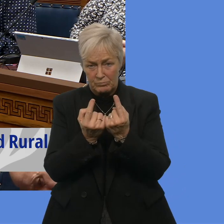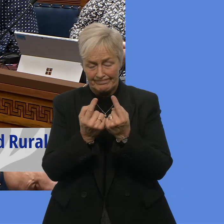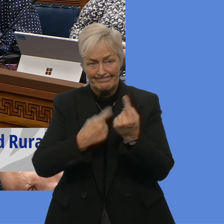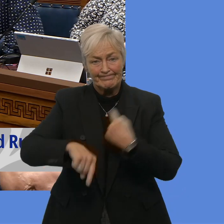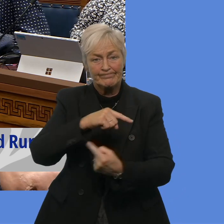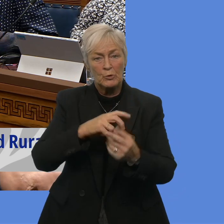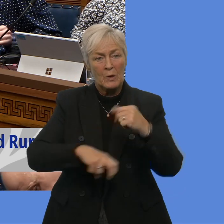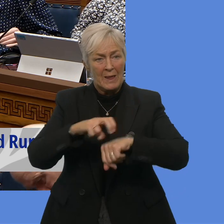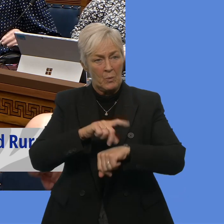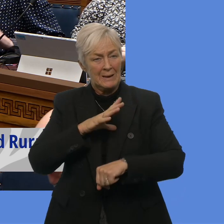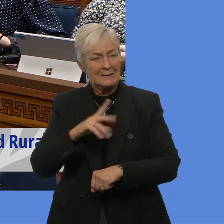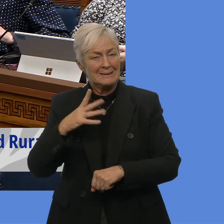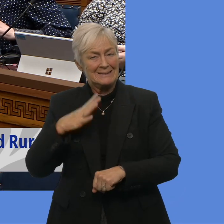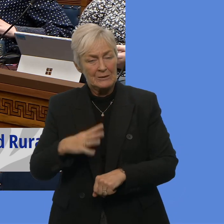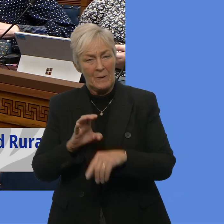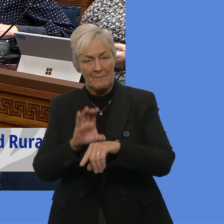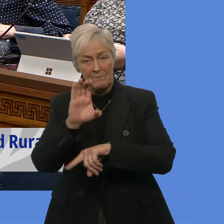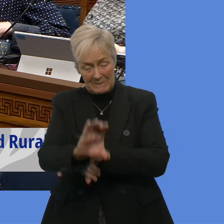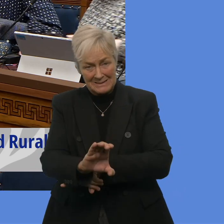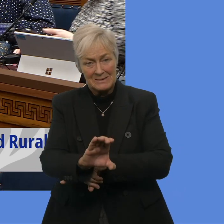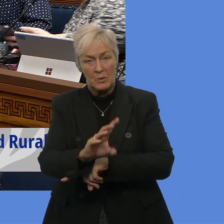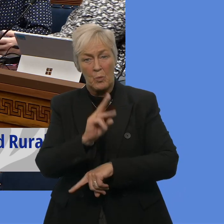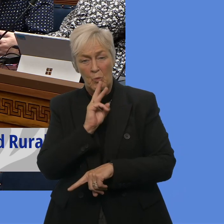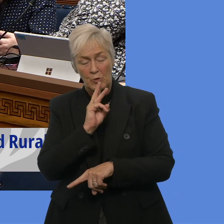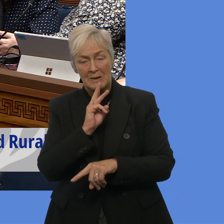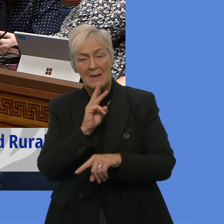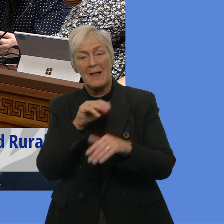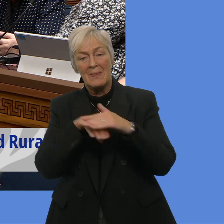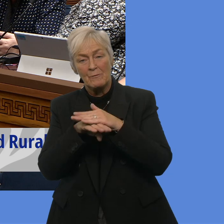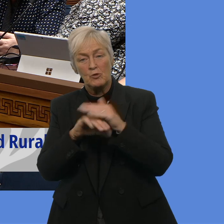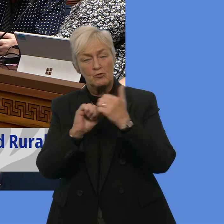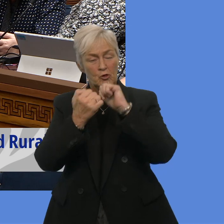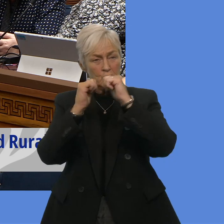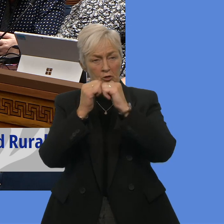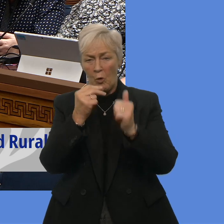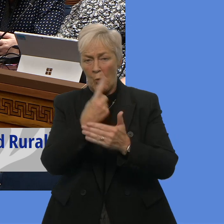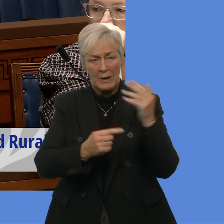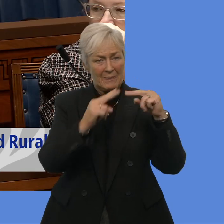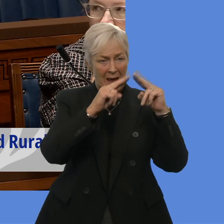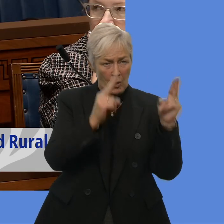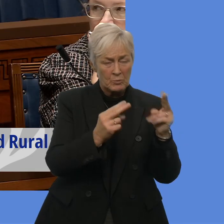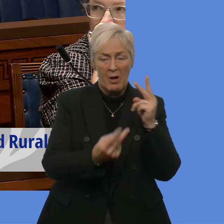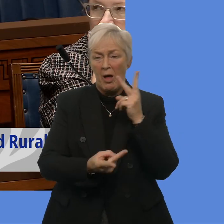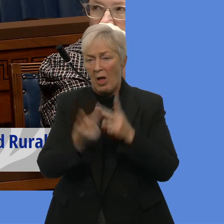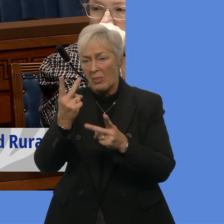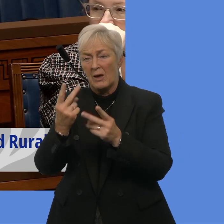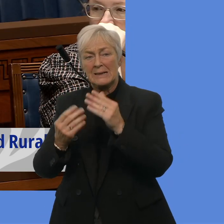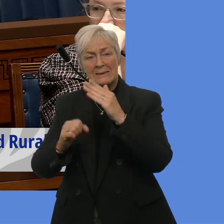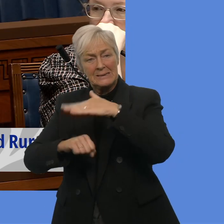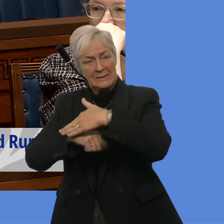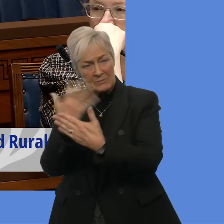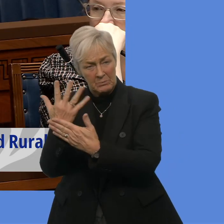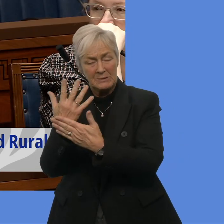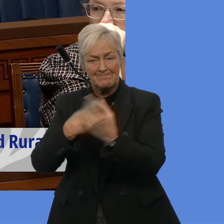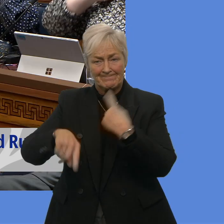need to invest in those areas. The lack of investment in wastewater infrastructure is not just holding back house building and economic development, it's also damaging our environment, and